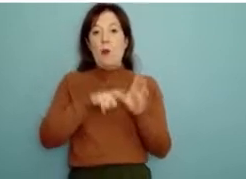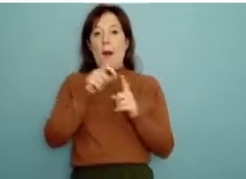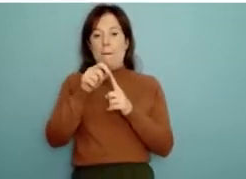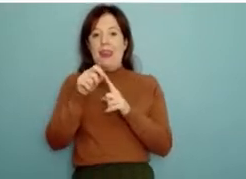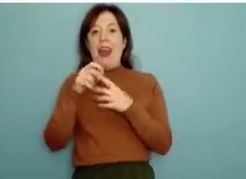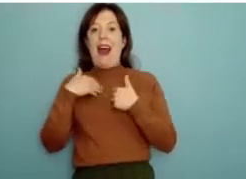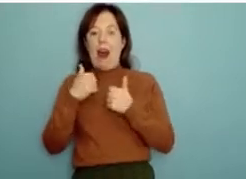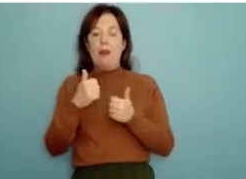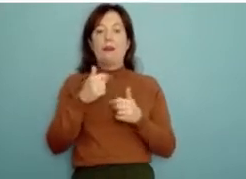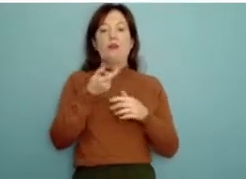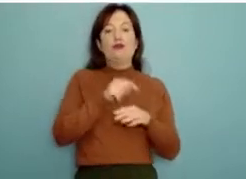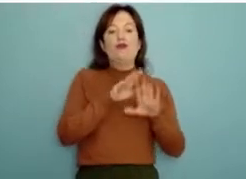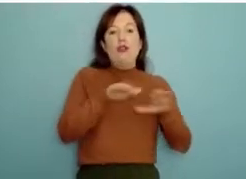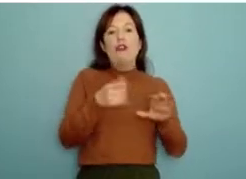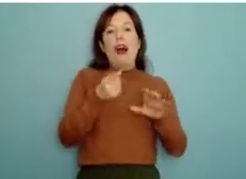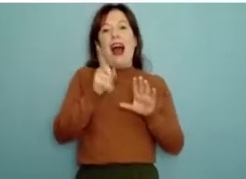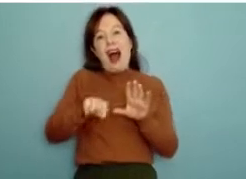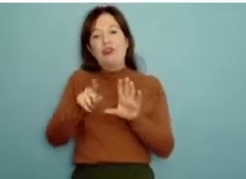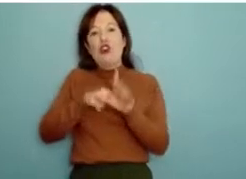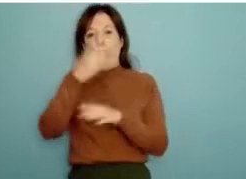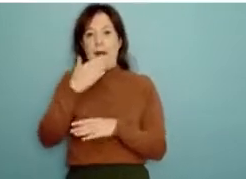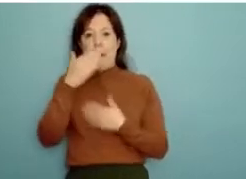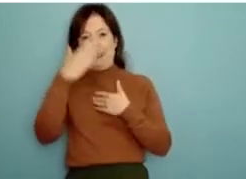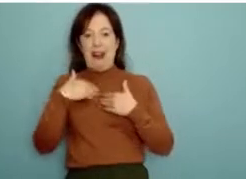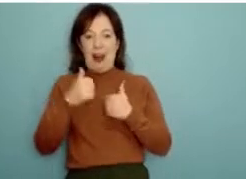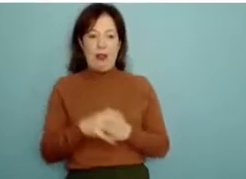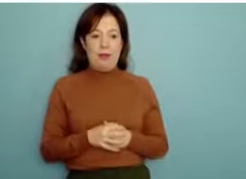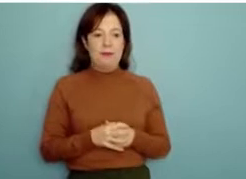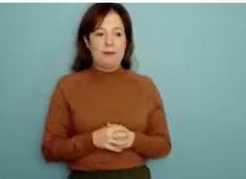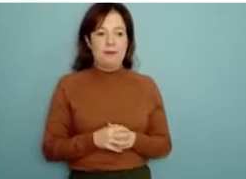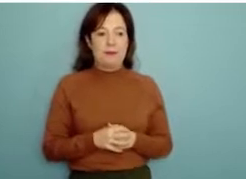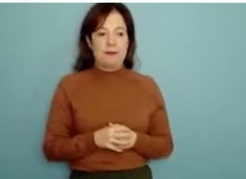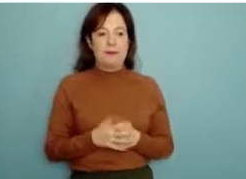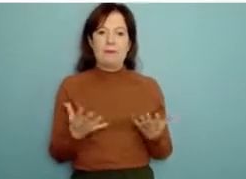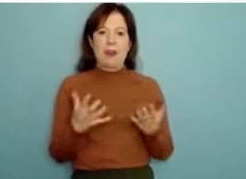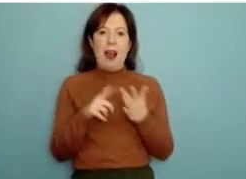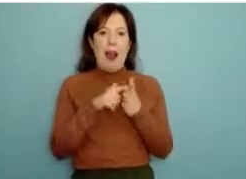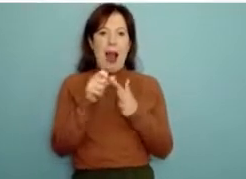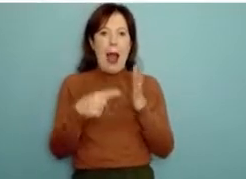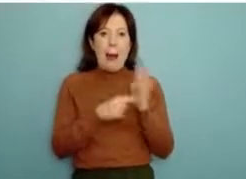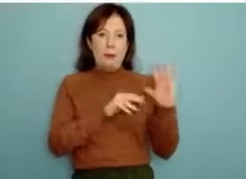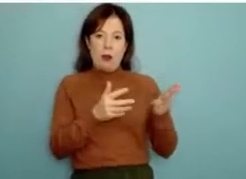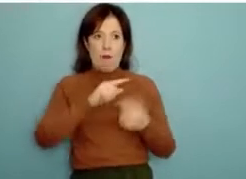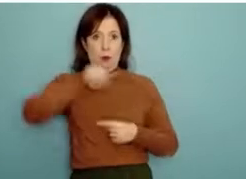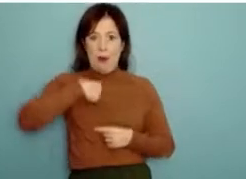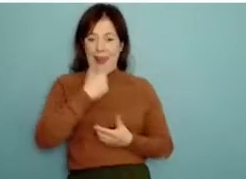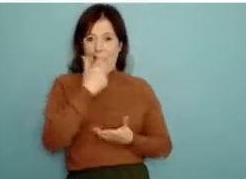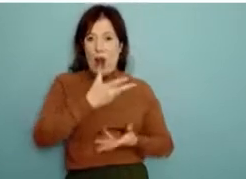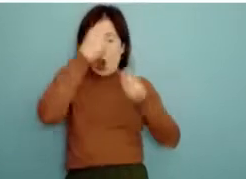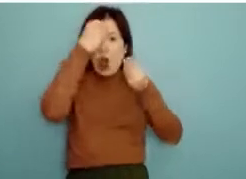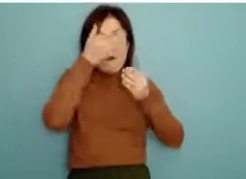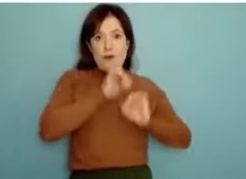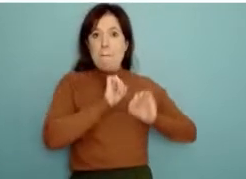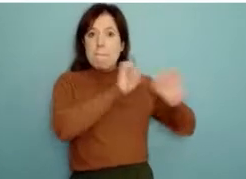mental health. From listening today, there's so much we can learn from IAP services. There's lots of overlap in terms of the benefits